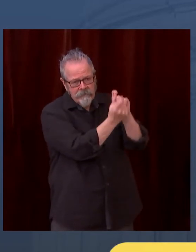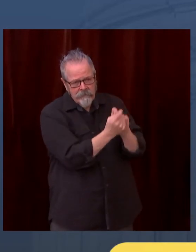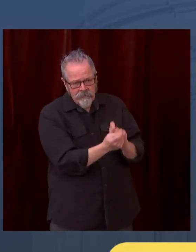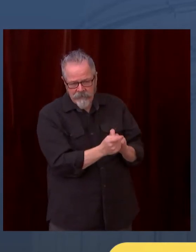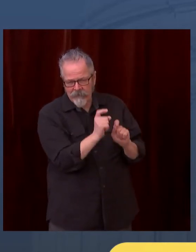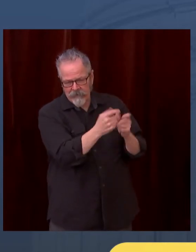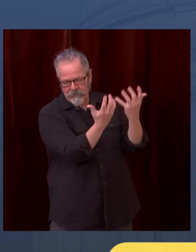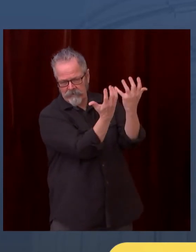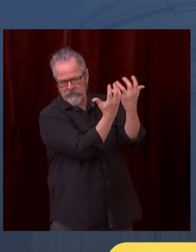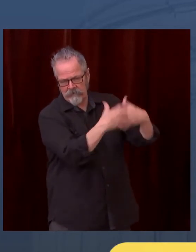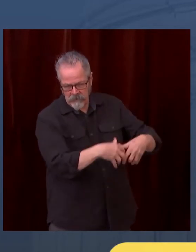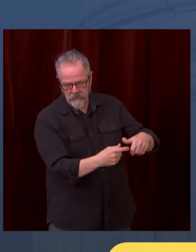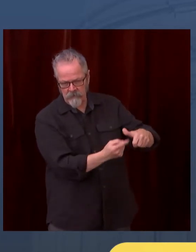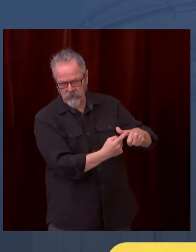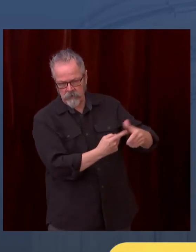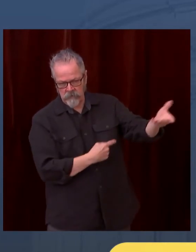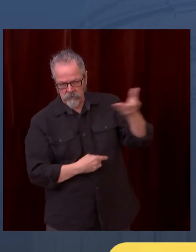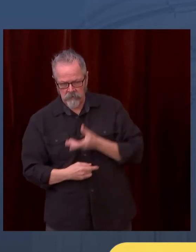ask a follow-up